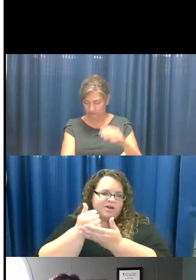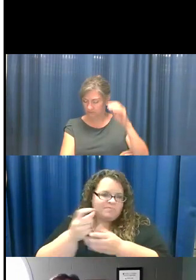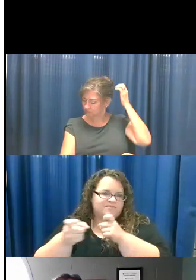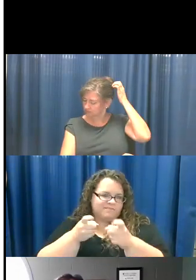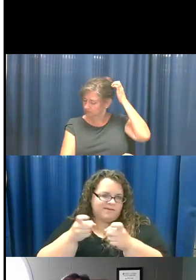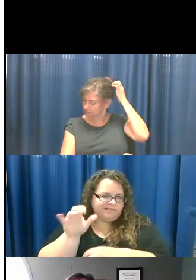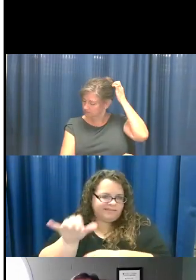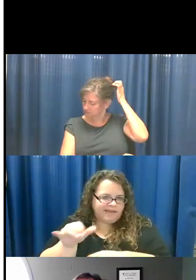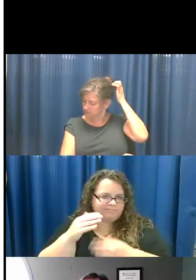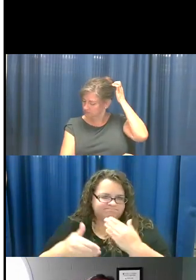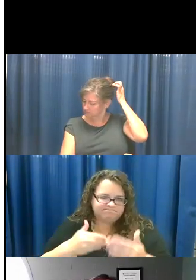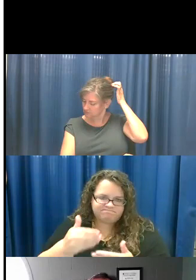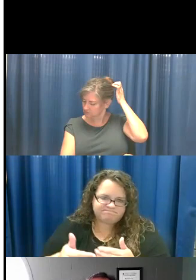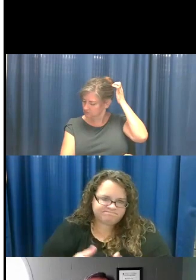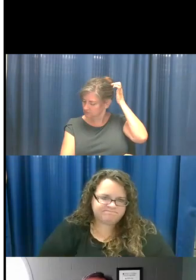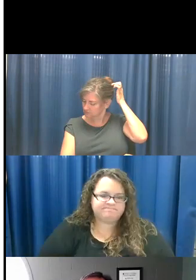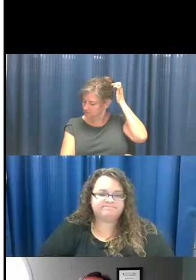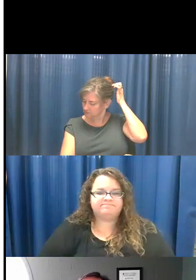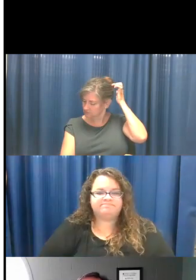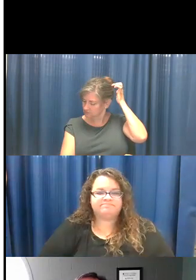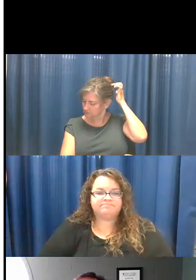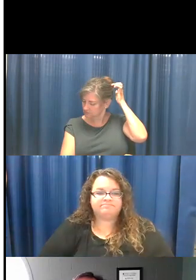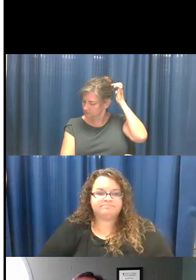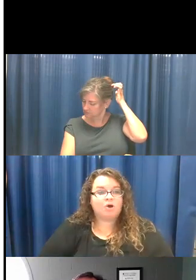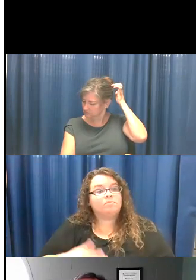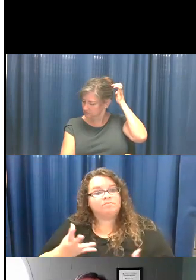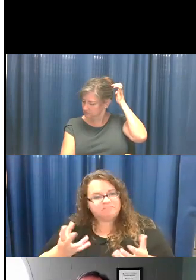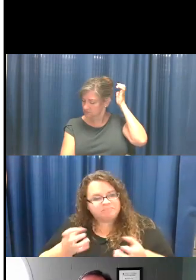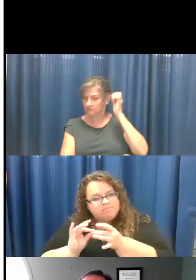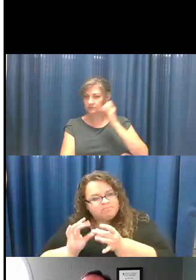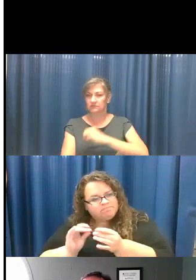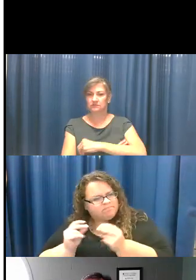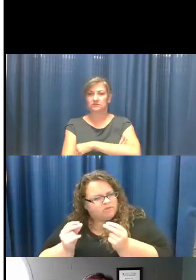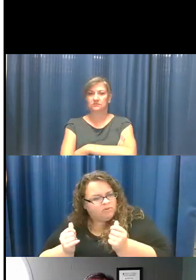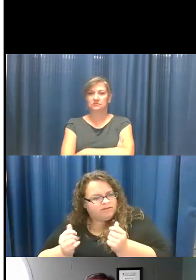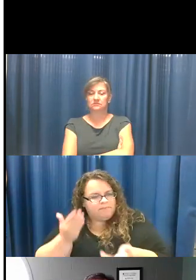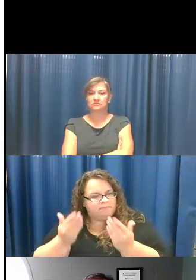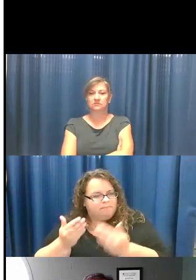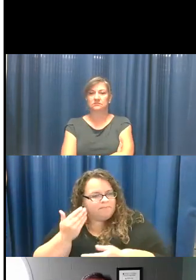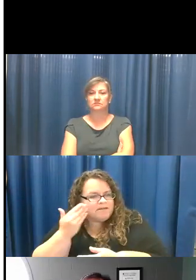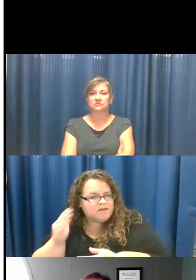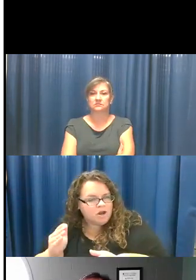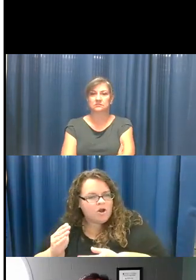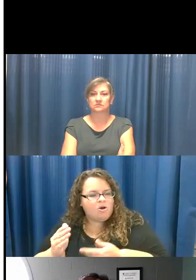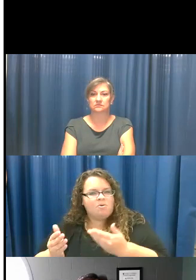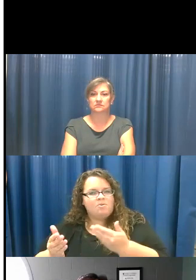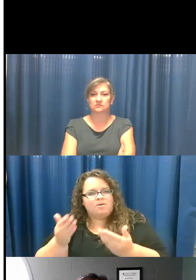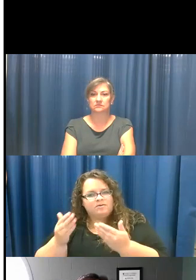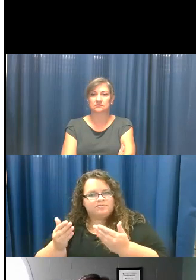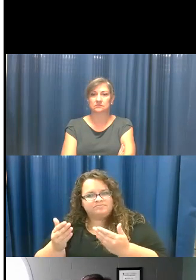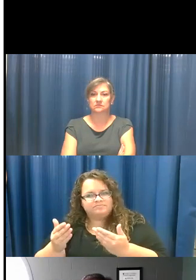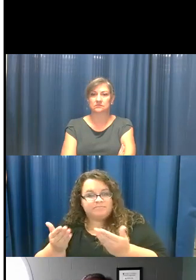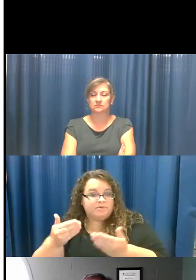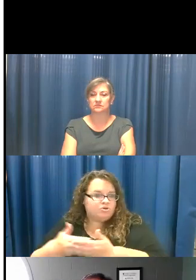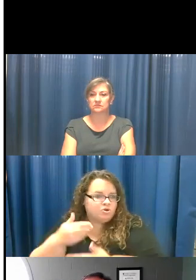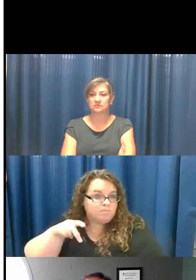I just want to mention really quickly for those who may not have heard or are new to Pikes Peak,